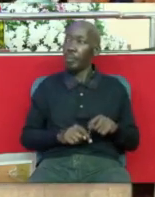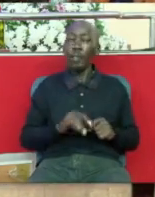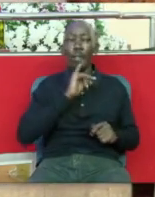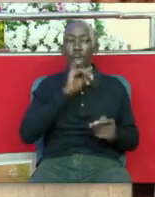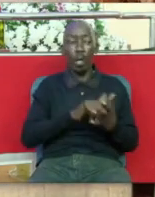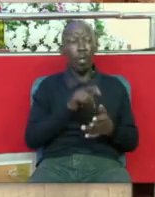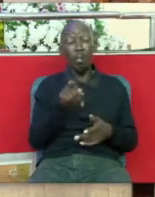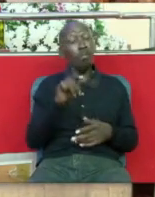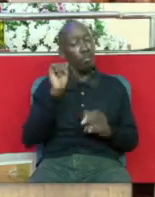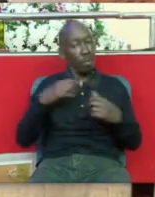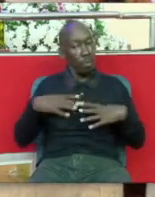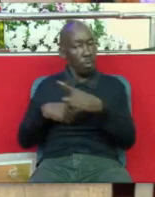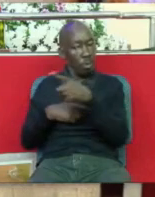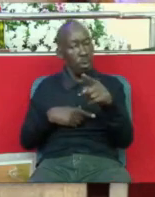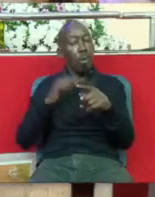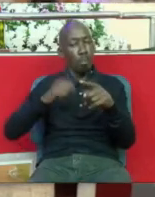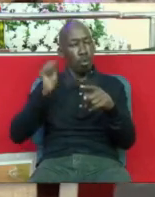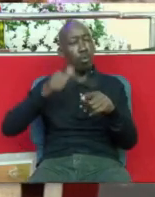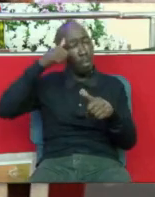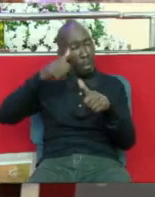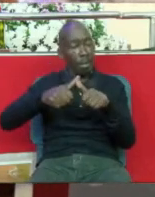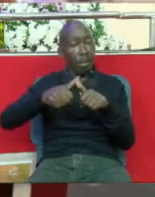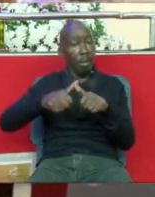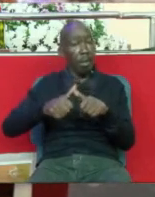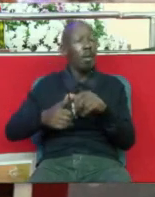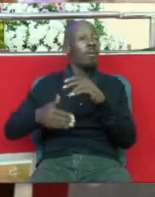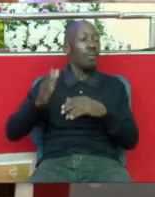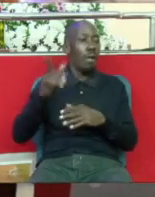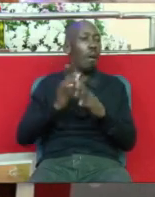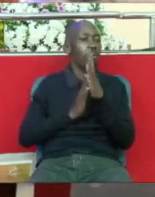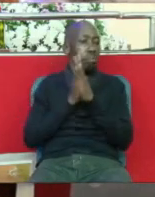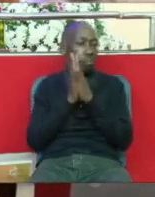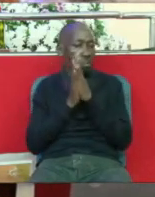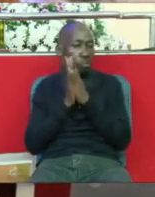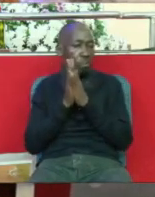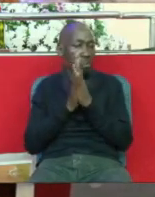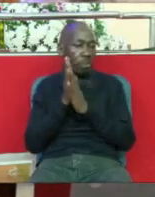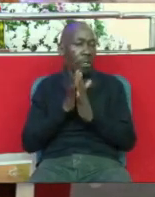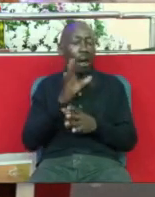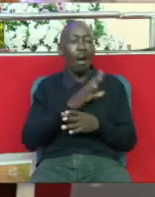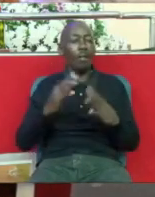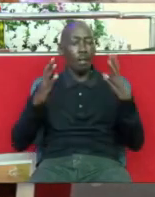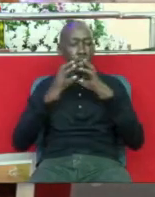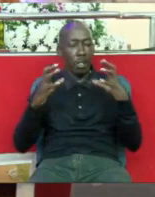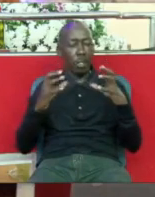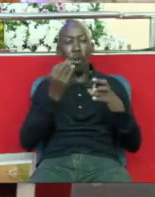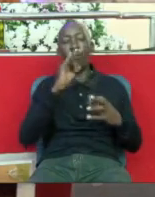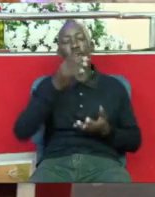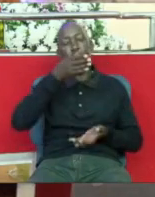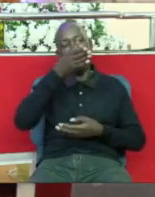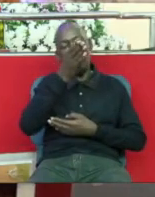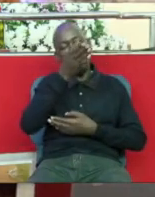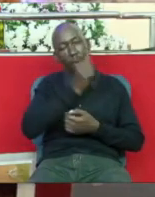may remember, ni ili wakumbuke, the admiration and the awe of God. Ukuu na mapenzi, upendo